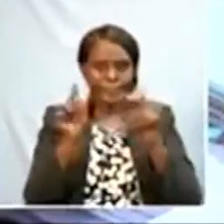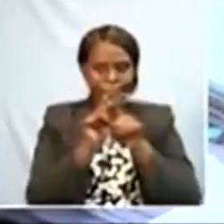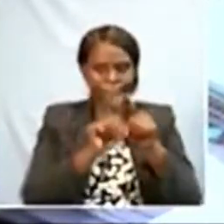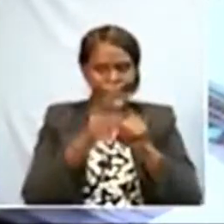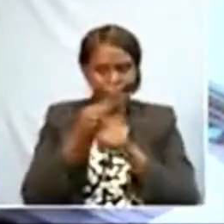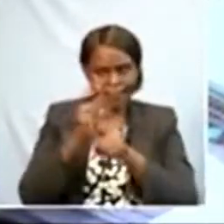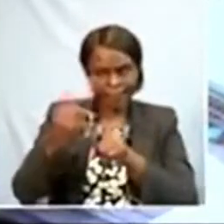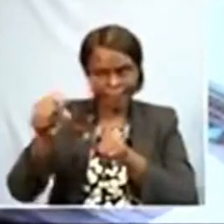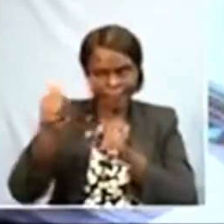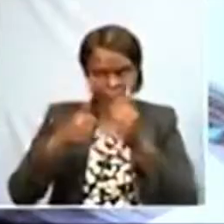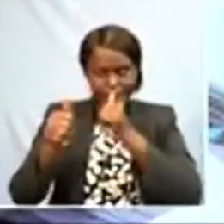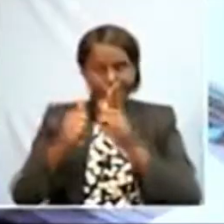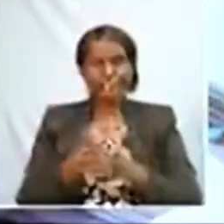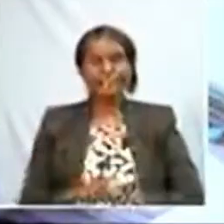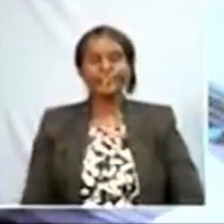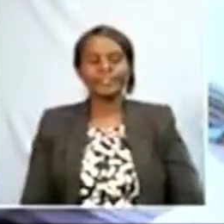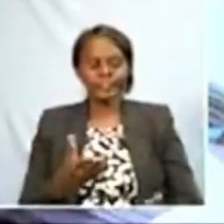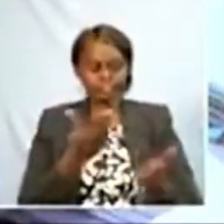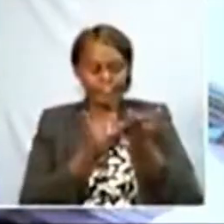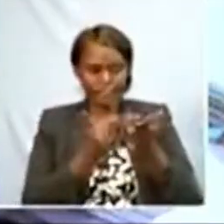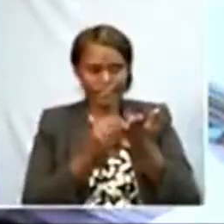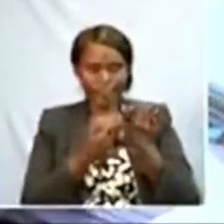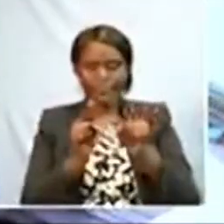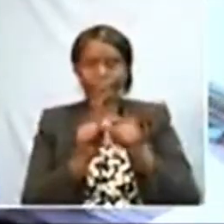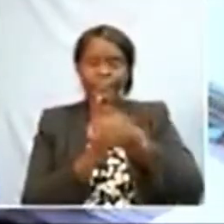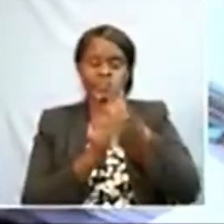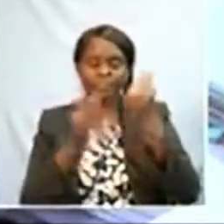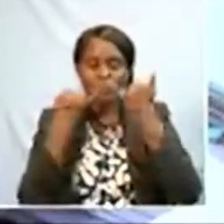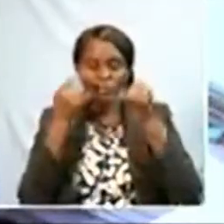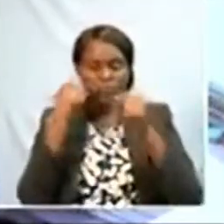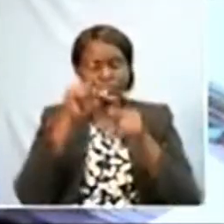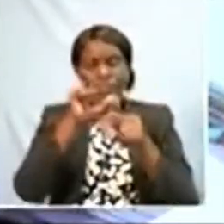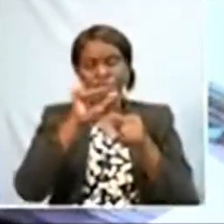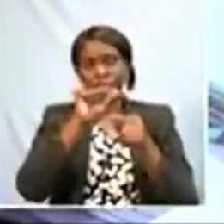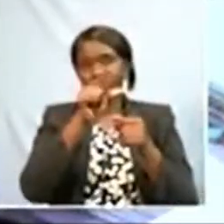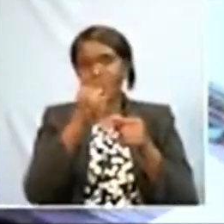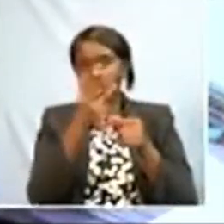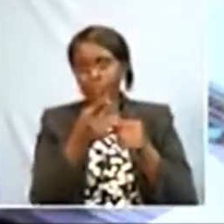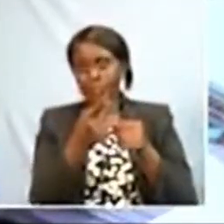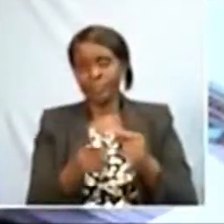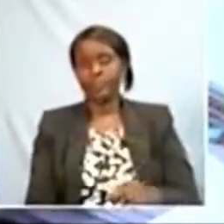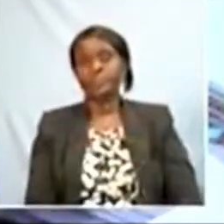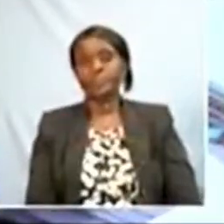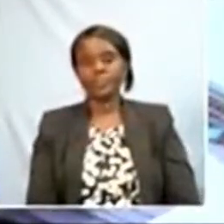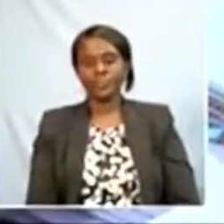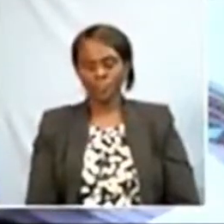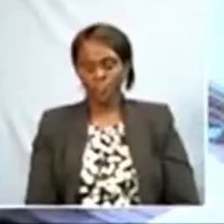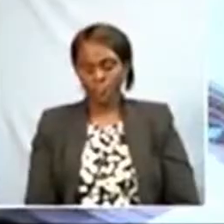from yourselves. Here is another information for 2023.